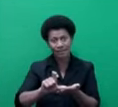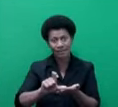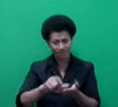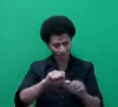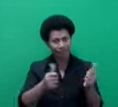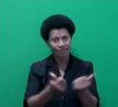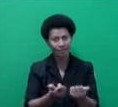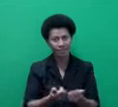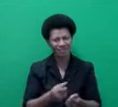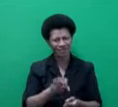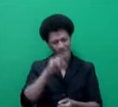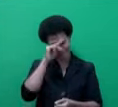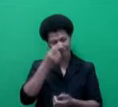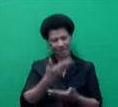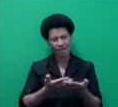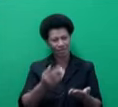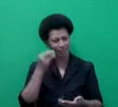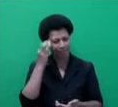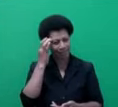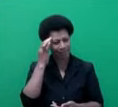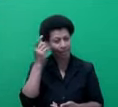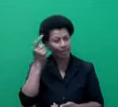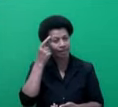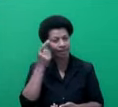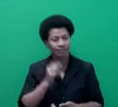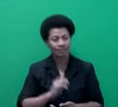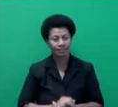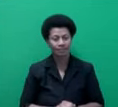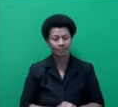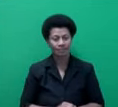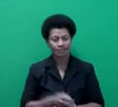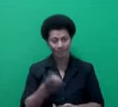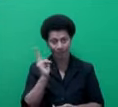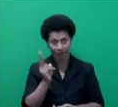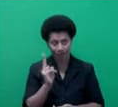think. So again, sir, it is